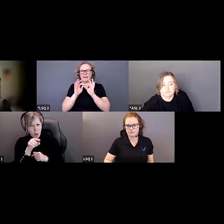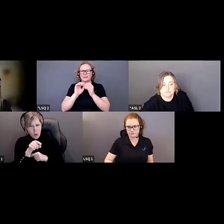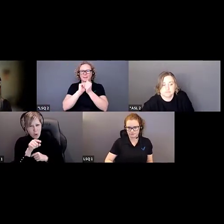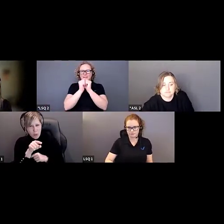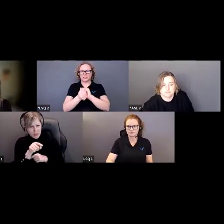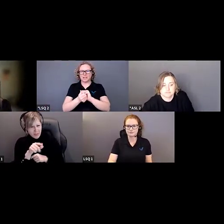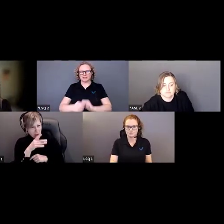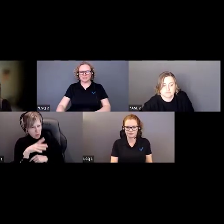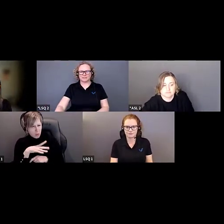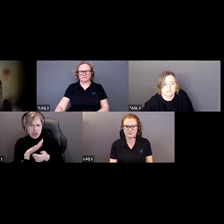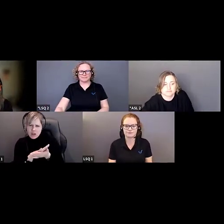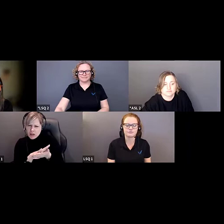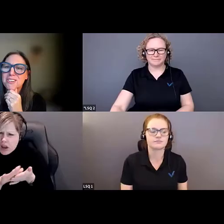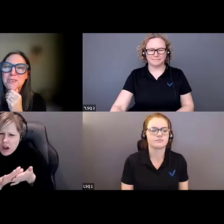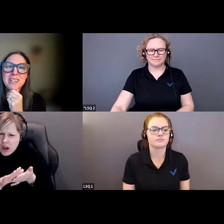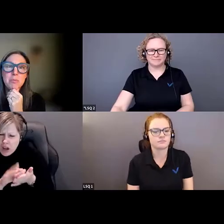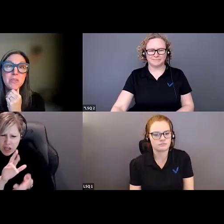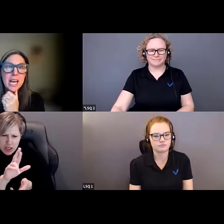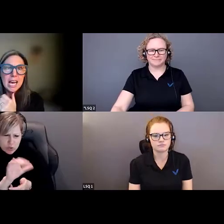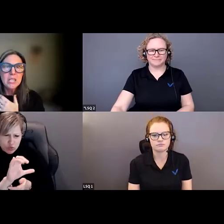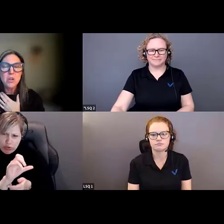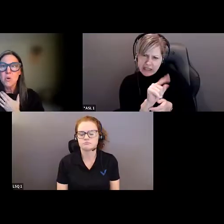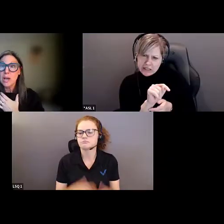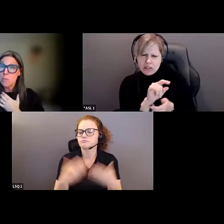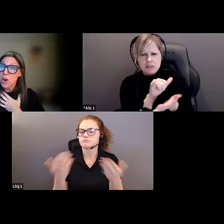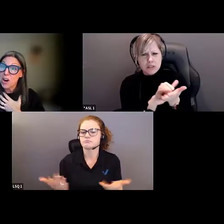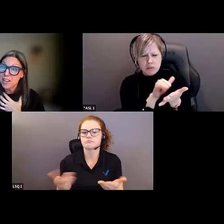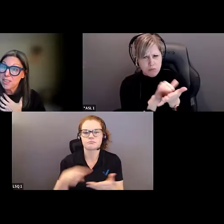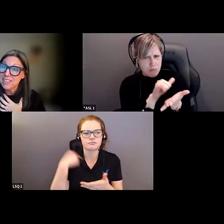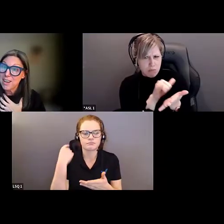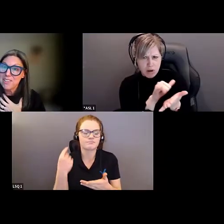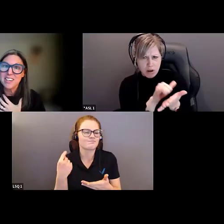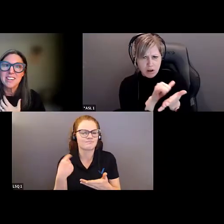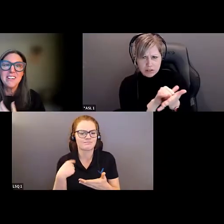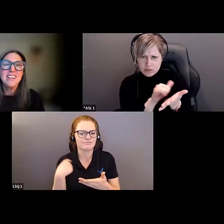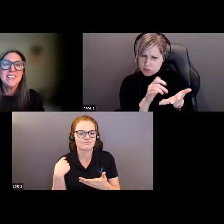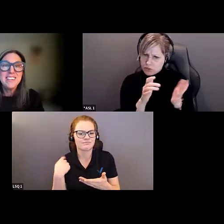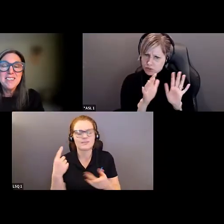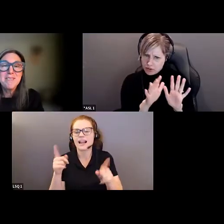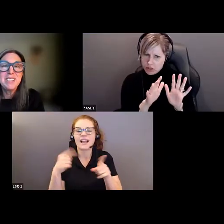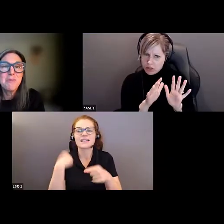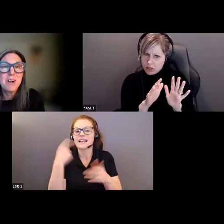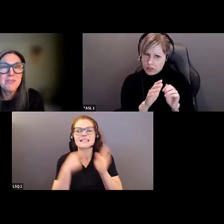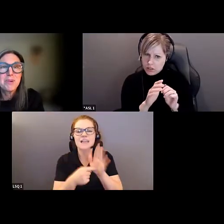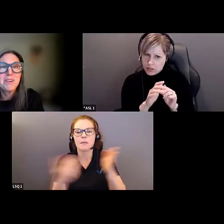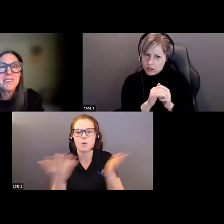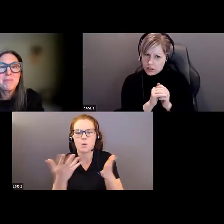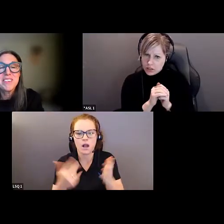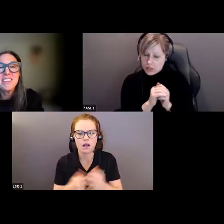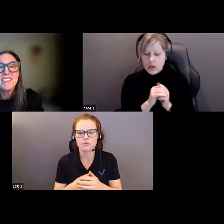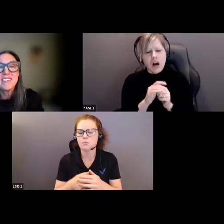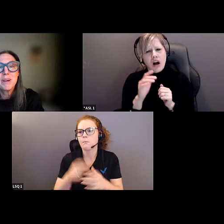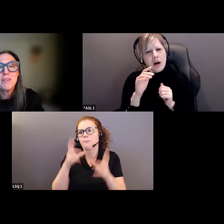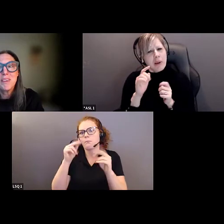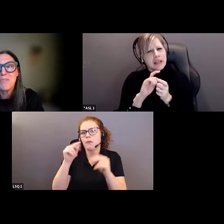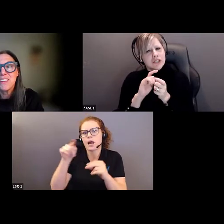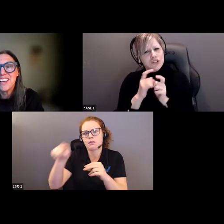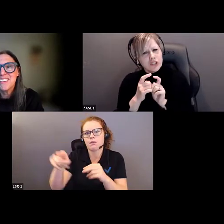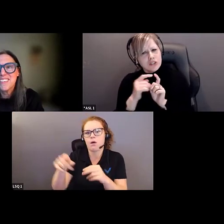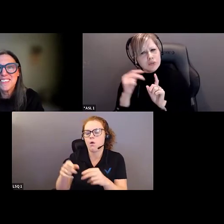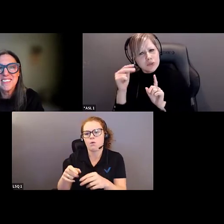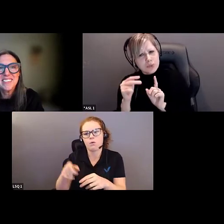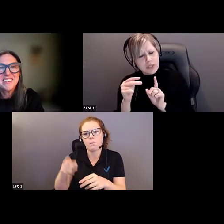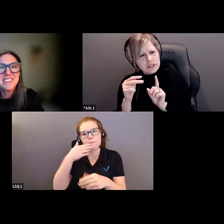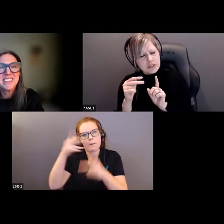be racist. And the white change maker showing up with, yeah, you know, and with heart and with love here. She is a really wonderful person, but this is about